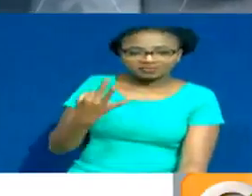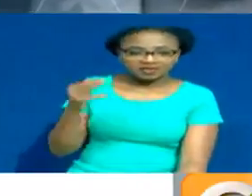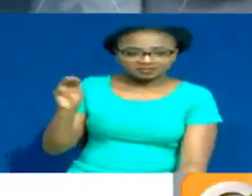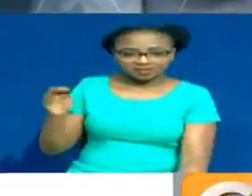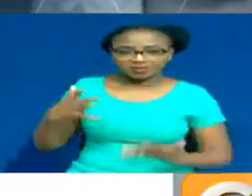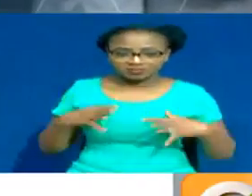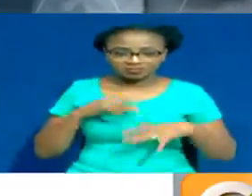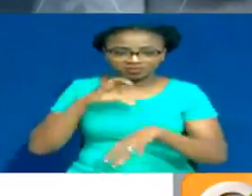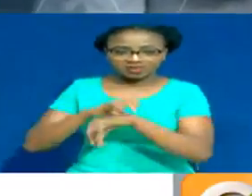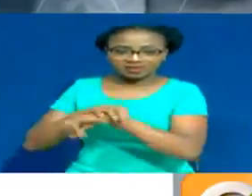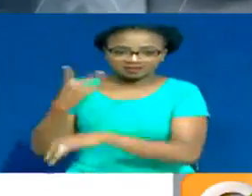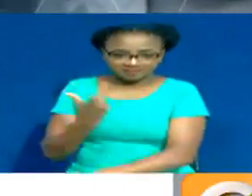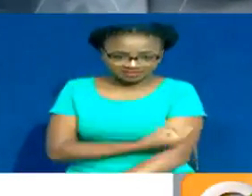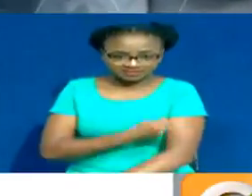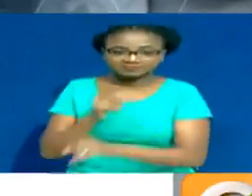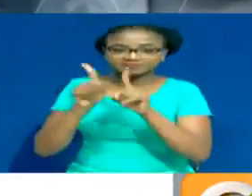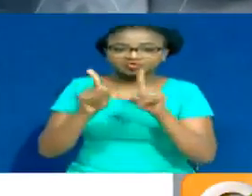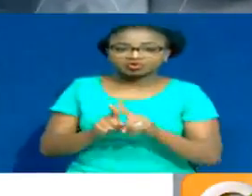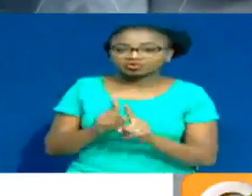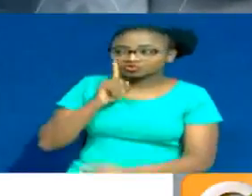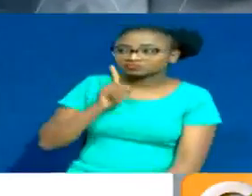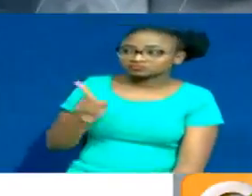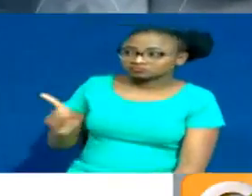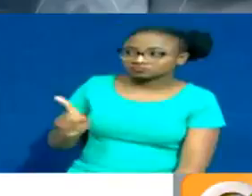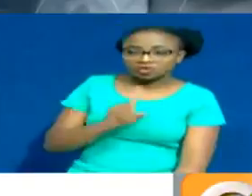1,334,749 doses have been administered, with